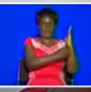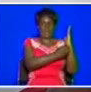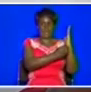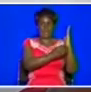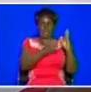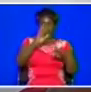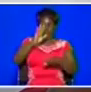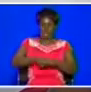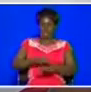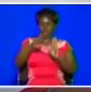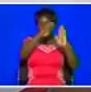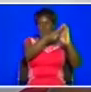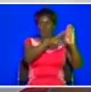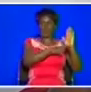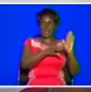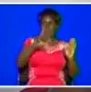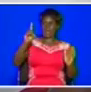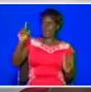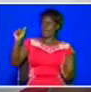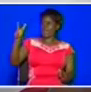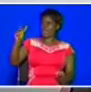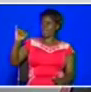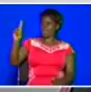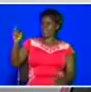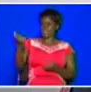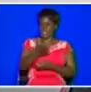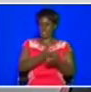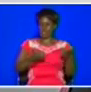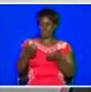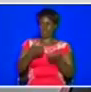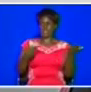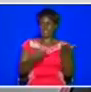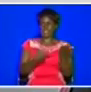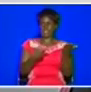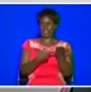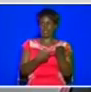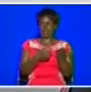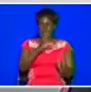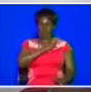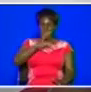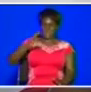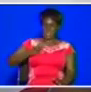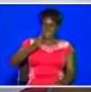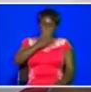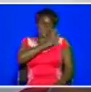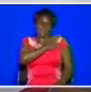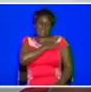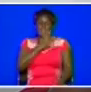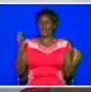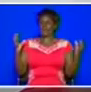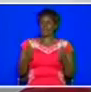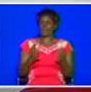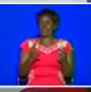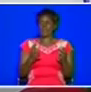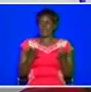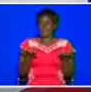show by David Ndii. Thank you very much, economist and a member of the NASA Technical Committee. Yes. So we'll be